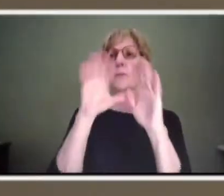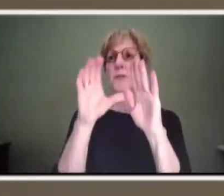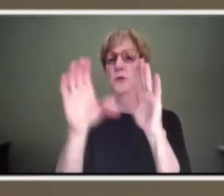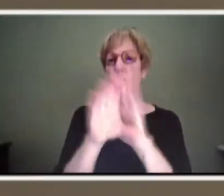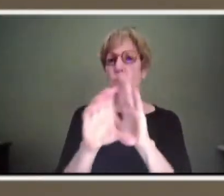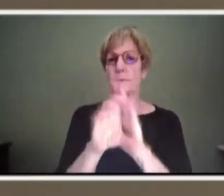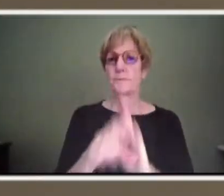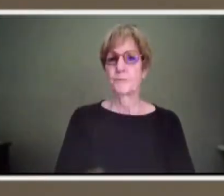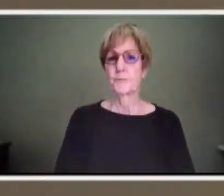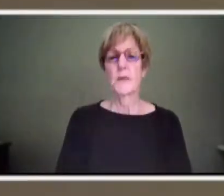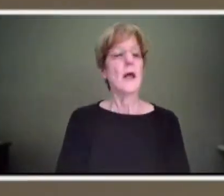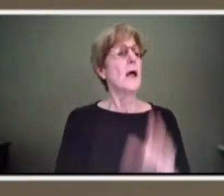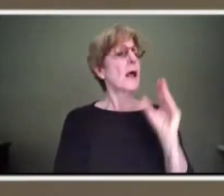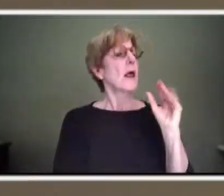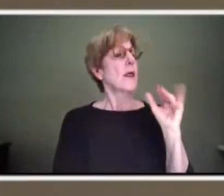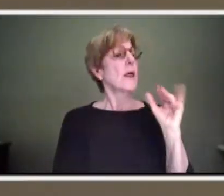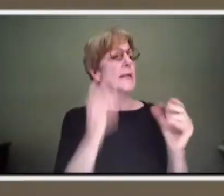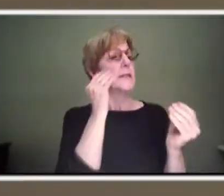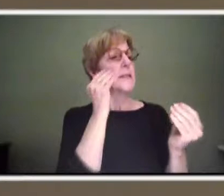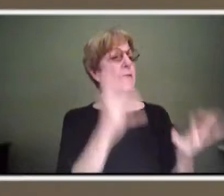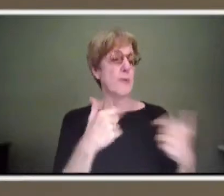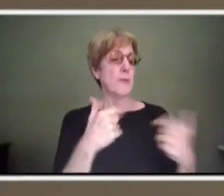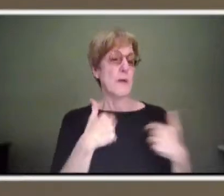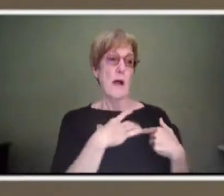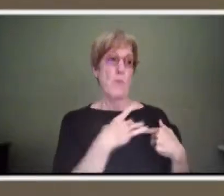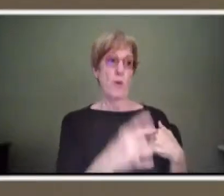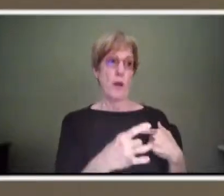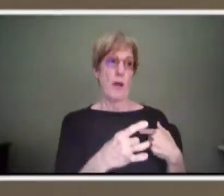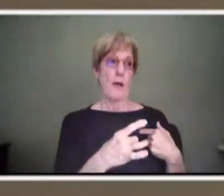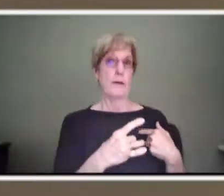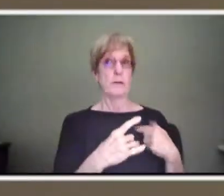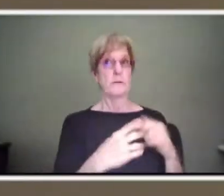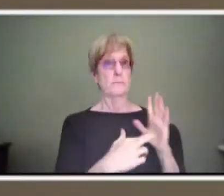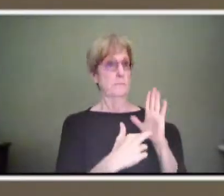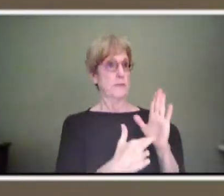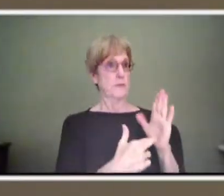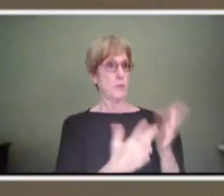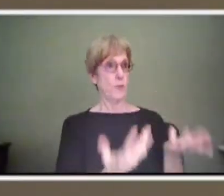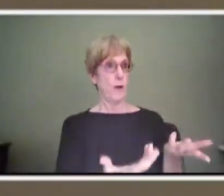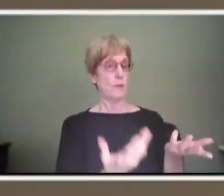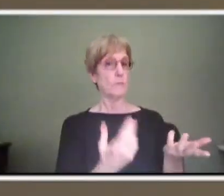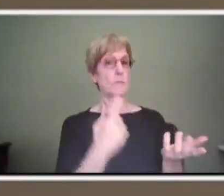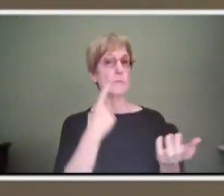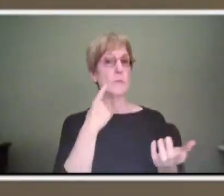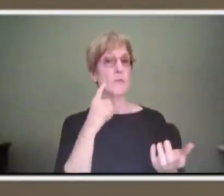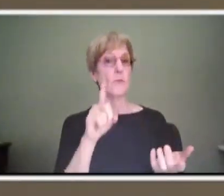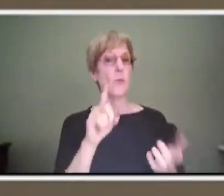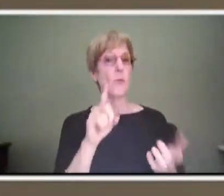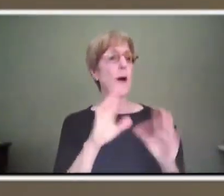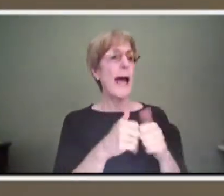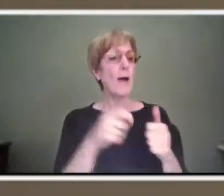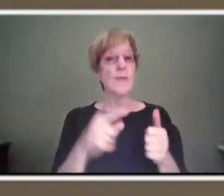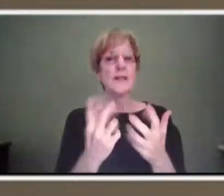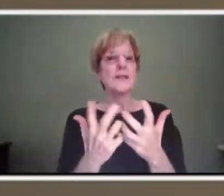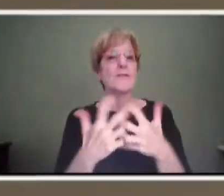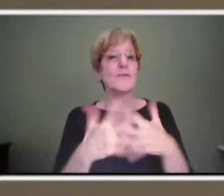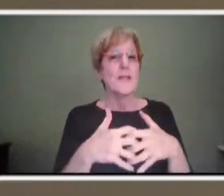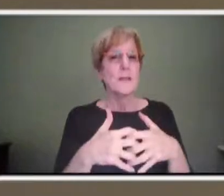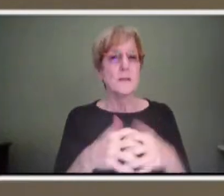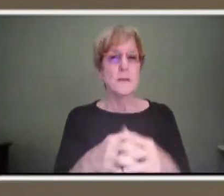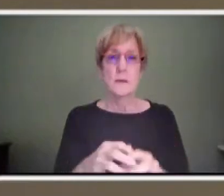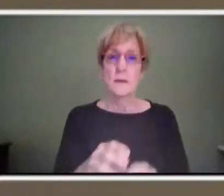kind of information that I would like as the council rep, as far as how this fits in. There is quite a bit